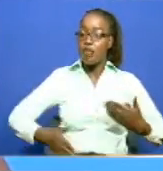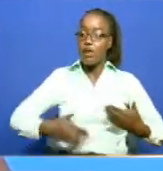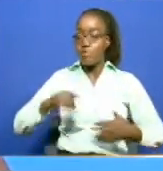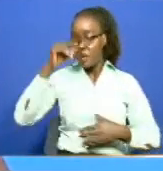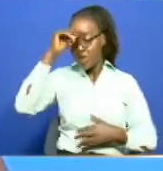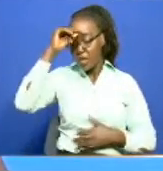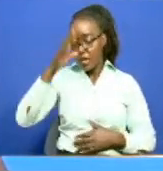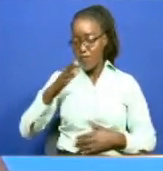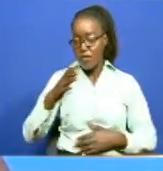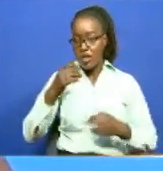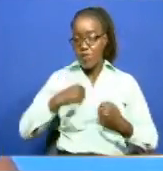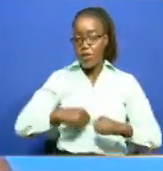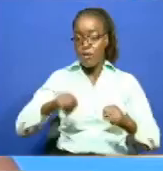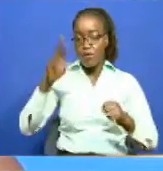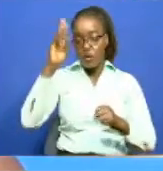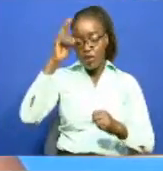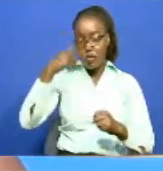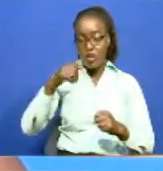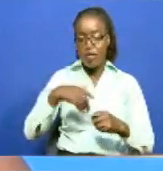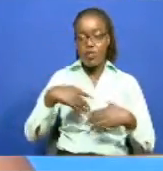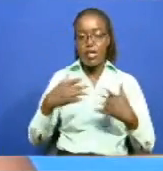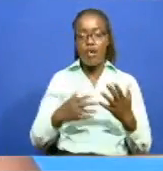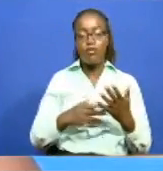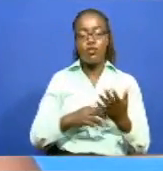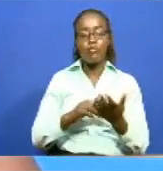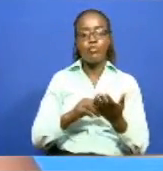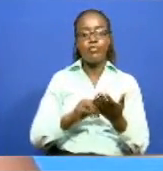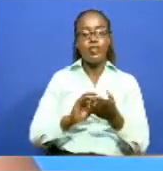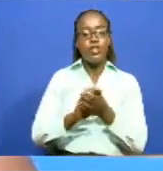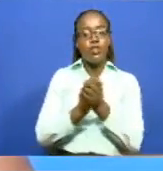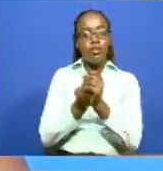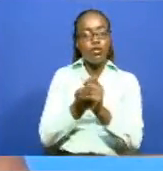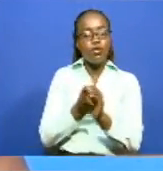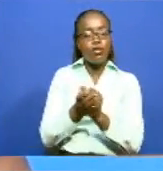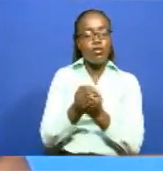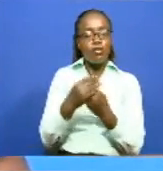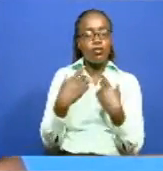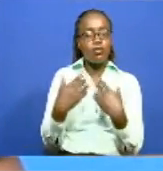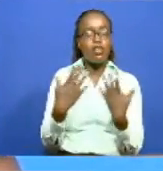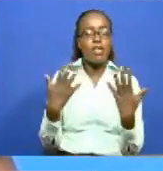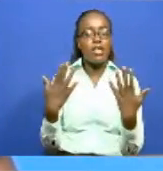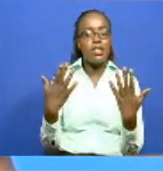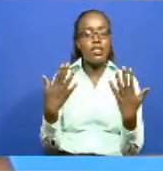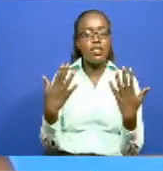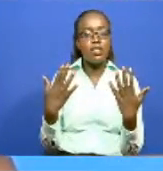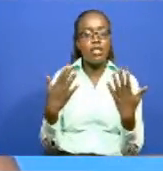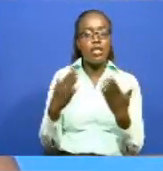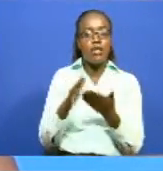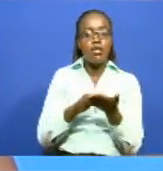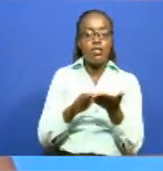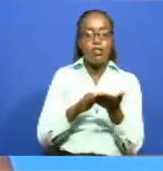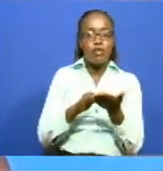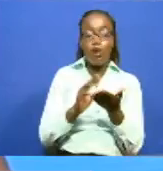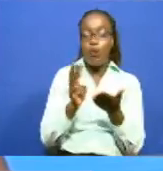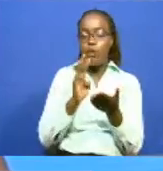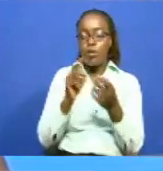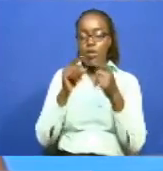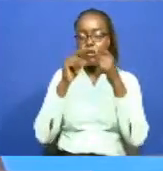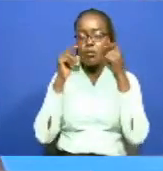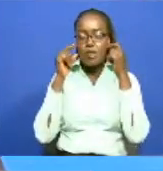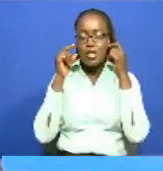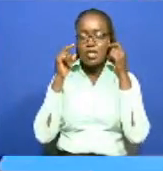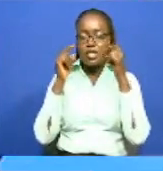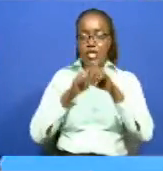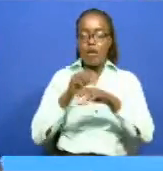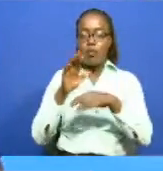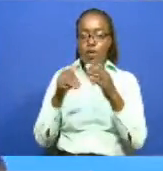was able to remind us of how to wash our hands, the 10 steps of washing your hands with soap and water, wearing of masks at all